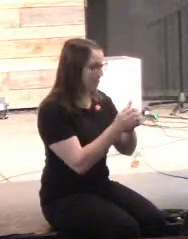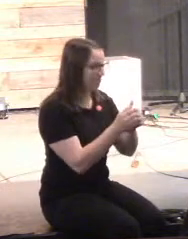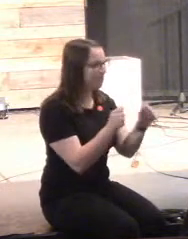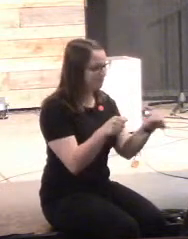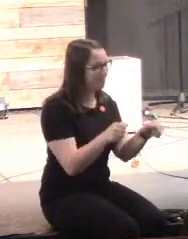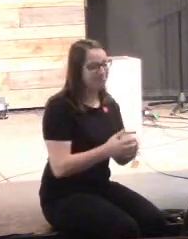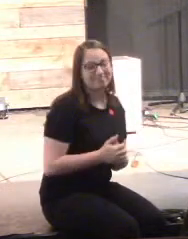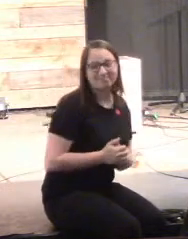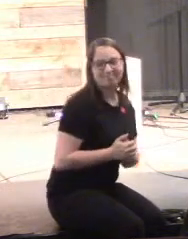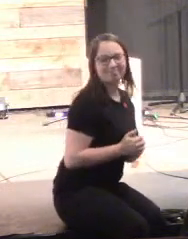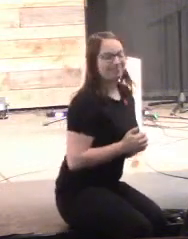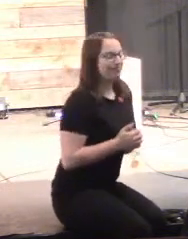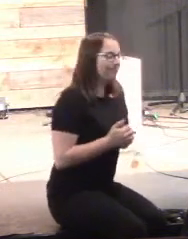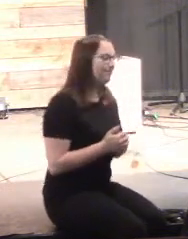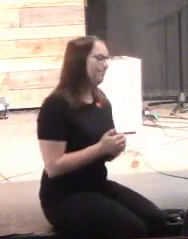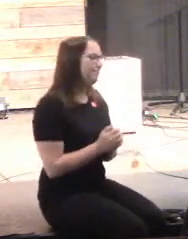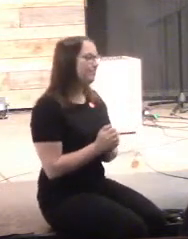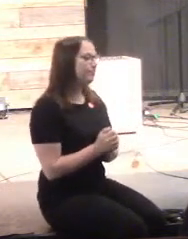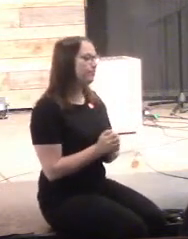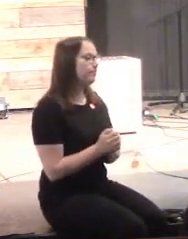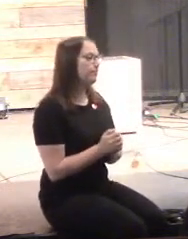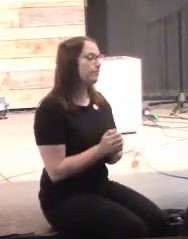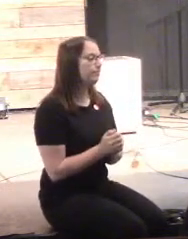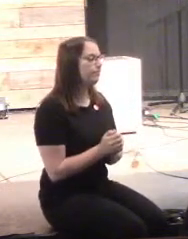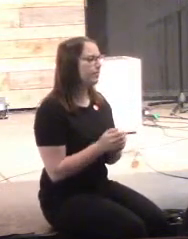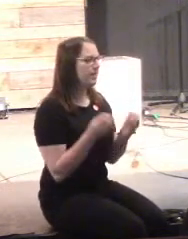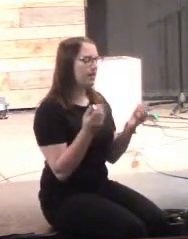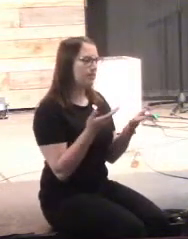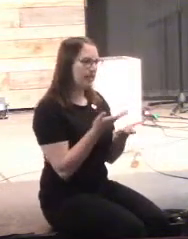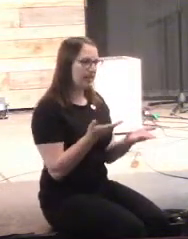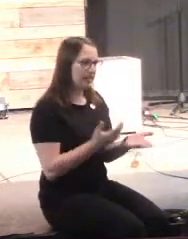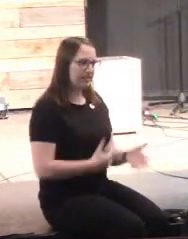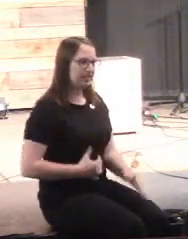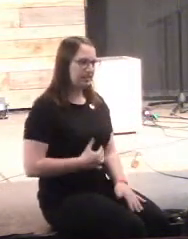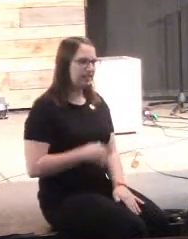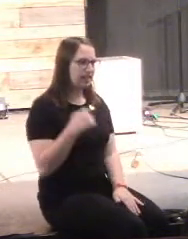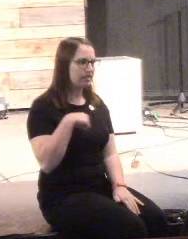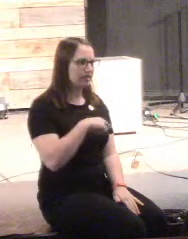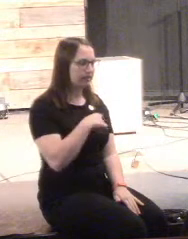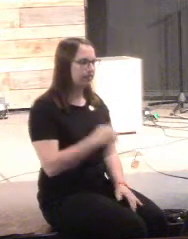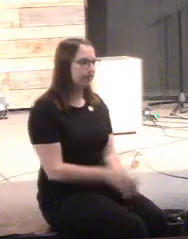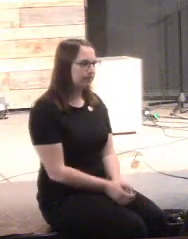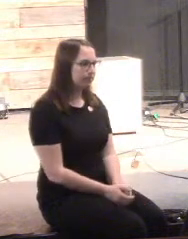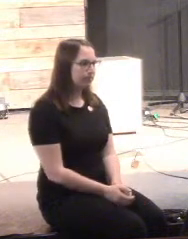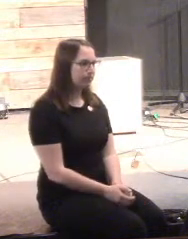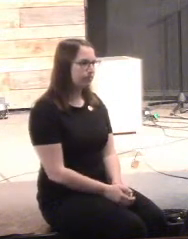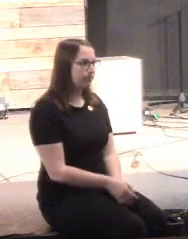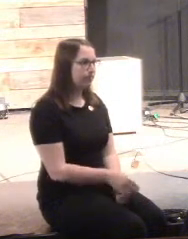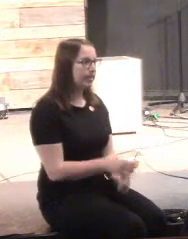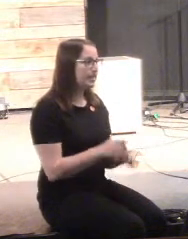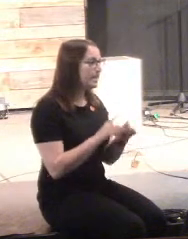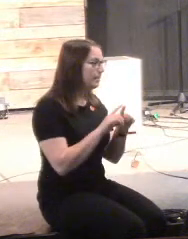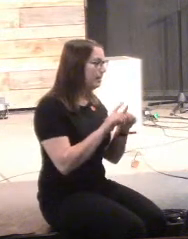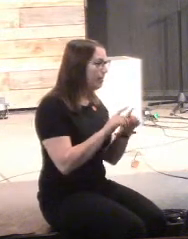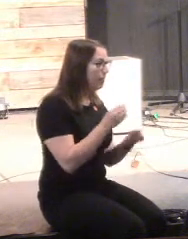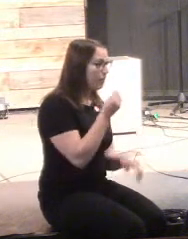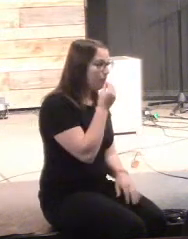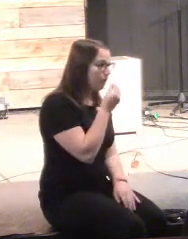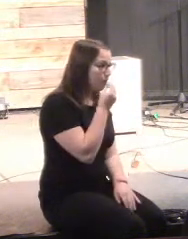There are many things that disgust us. food disgusts